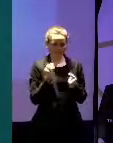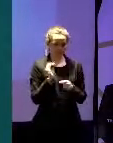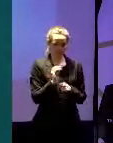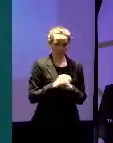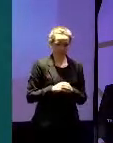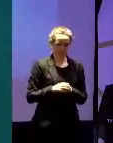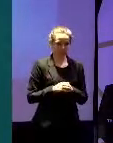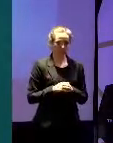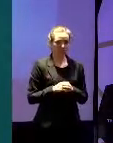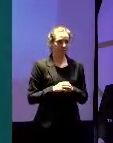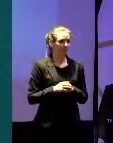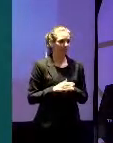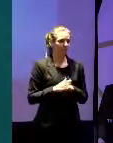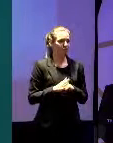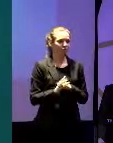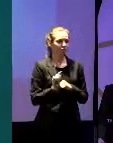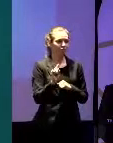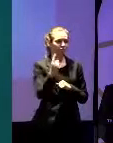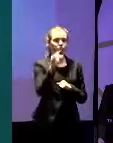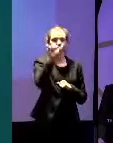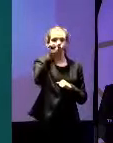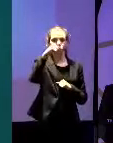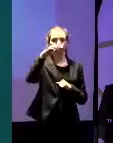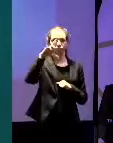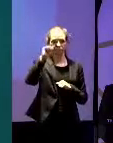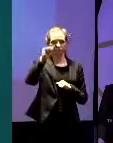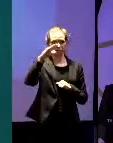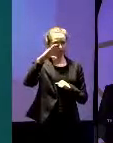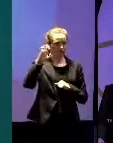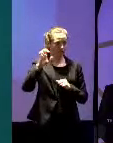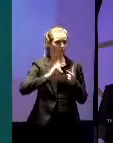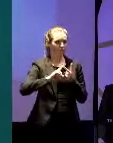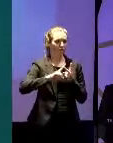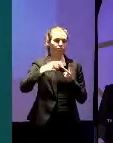A. Grace, I. Higgins,